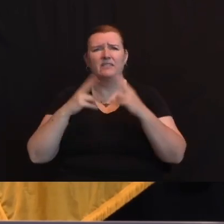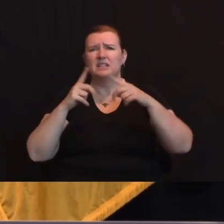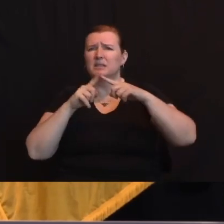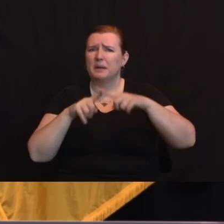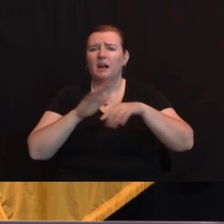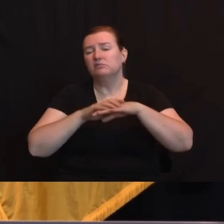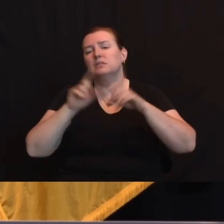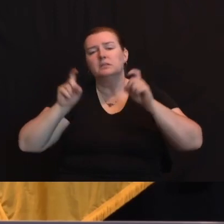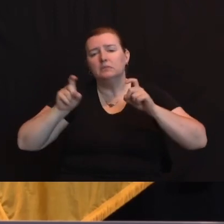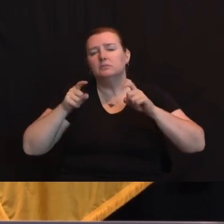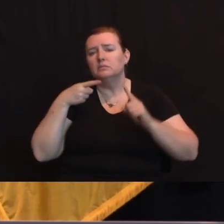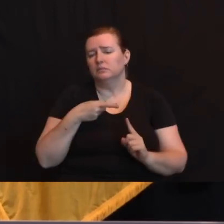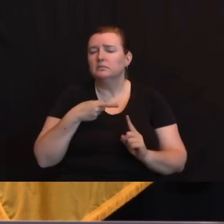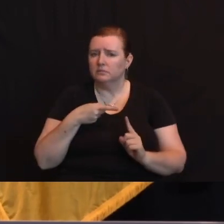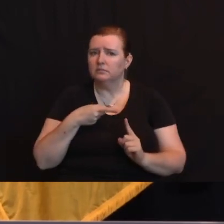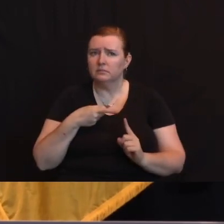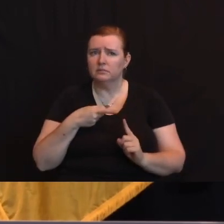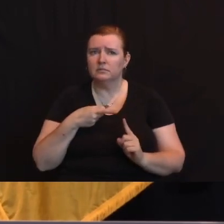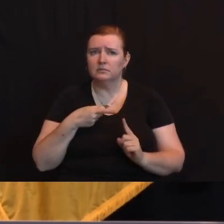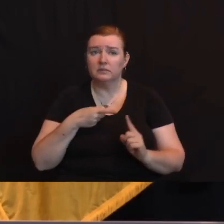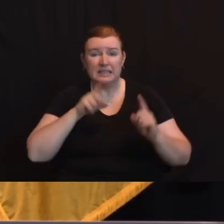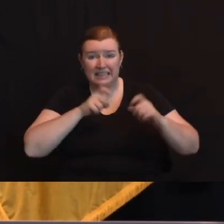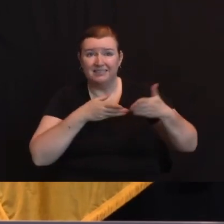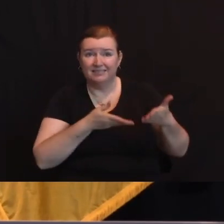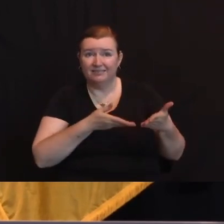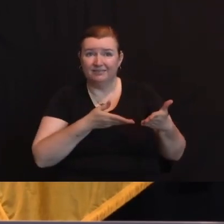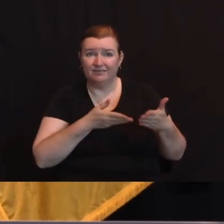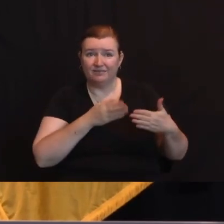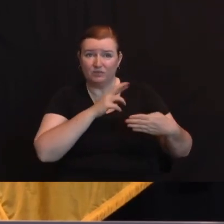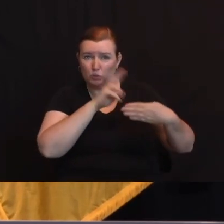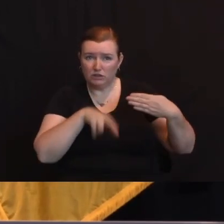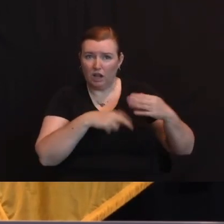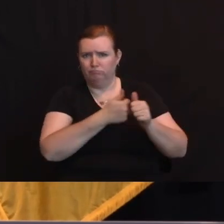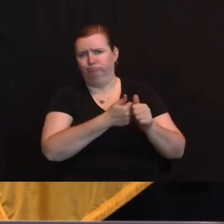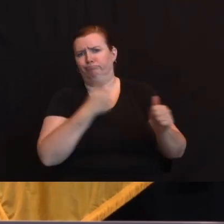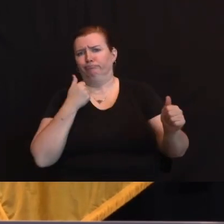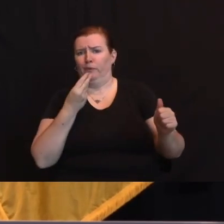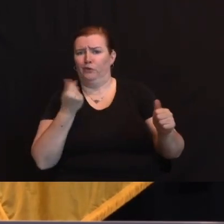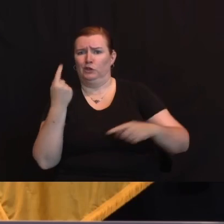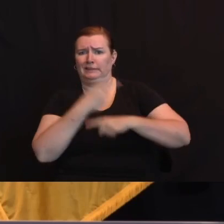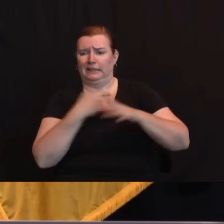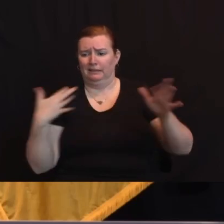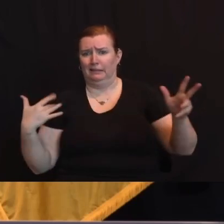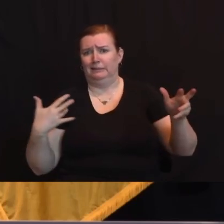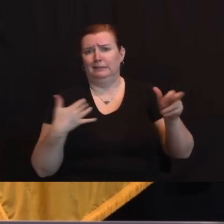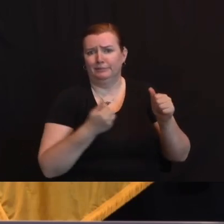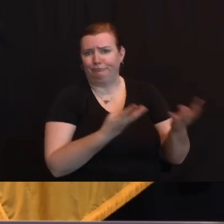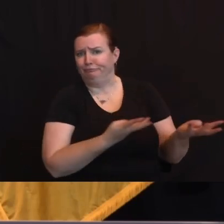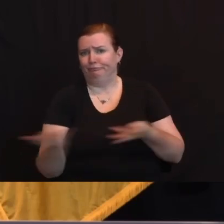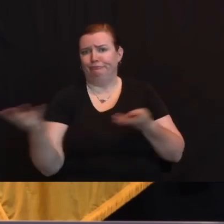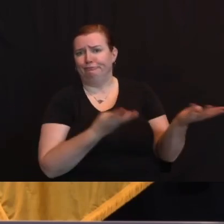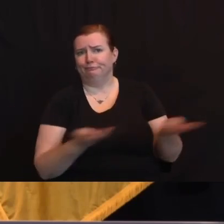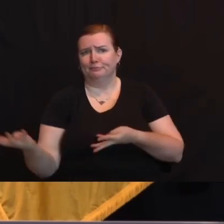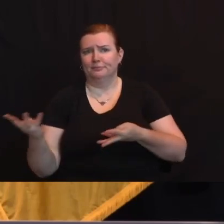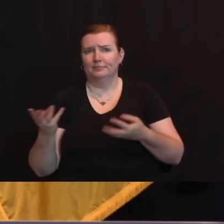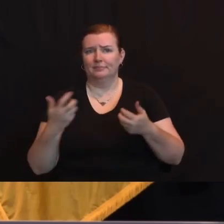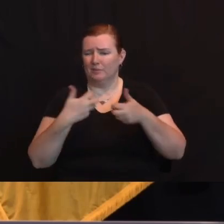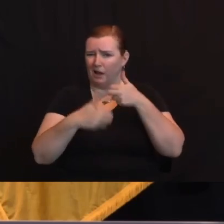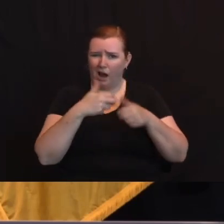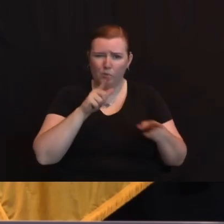assumptions that lag by several days. So if you had issues with testing at labs for several days recently. How confident are